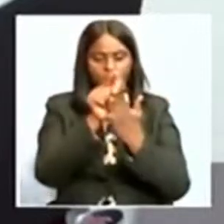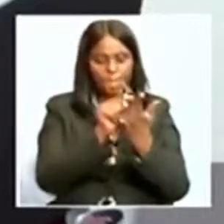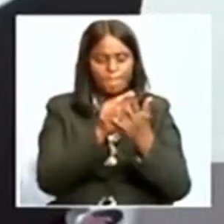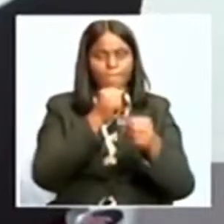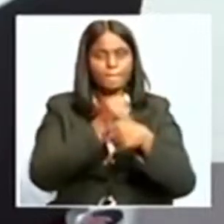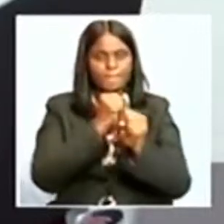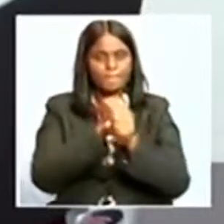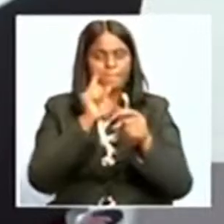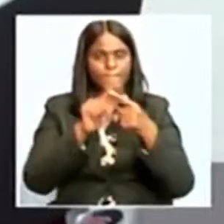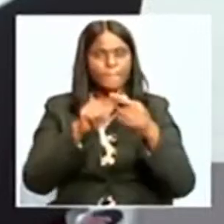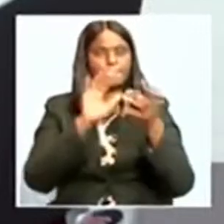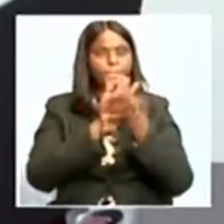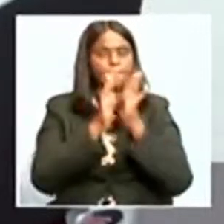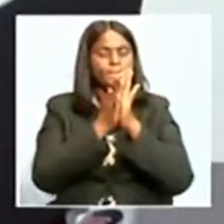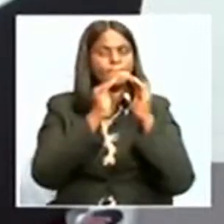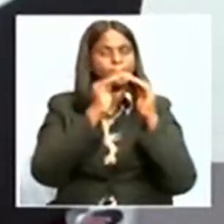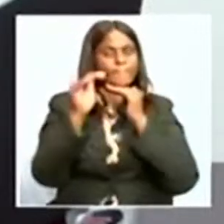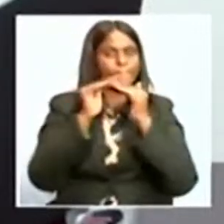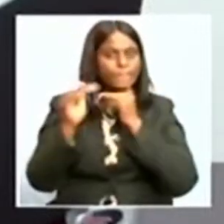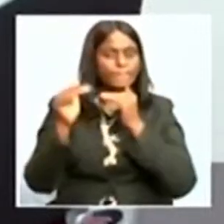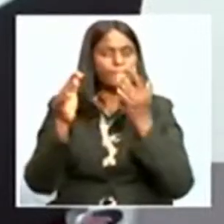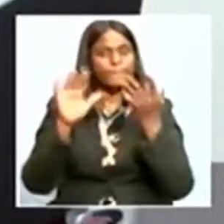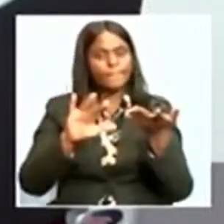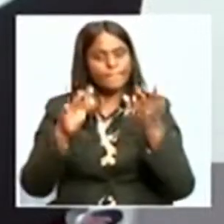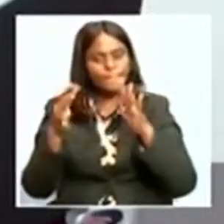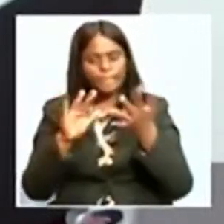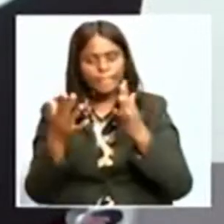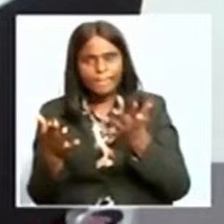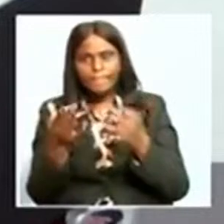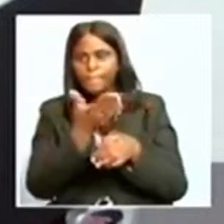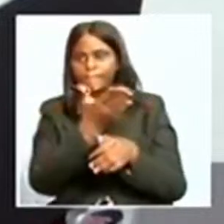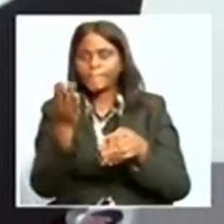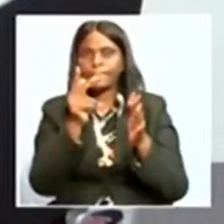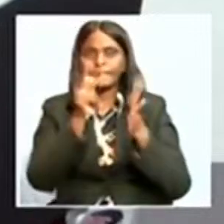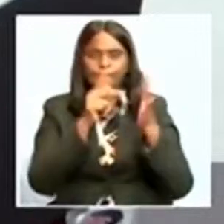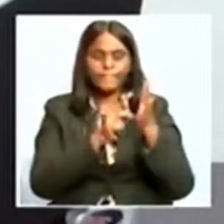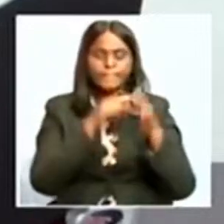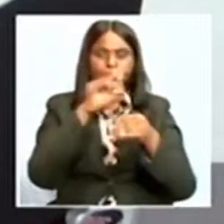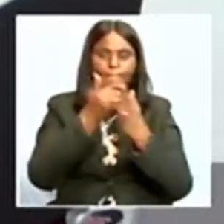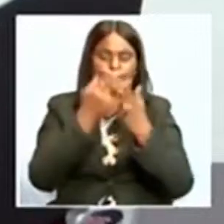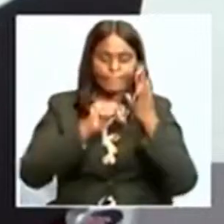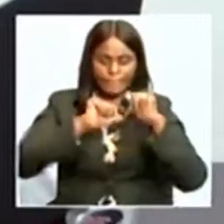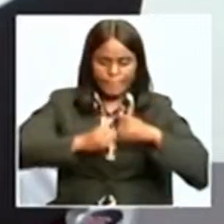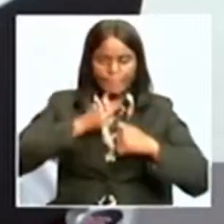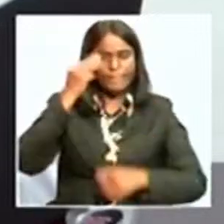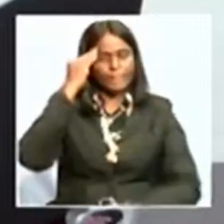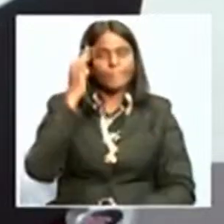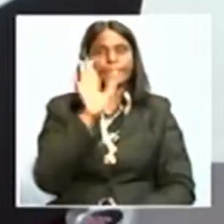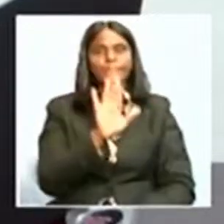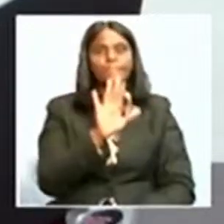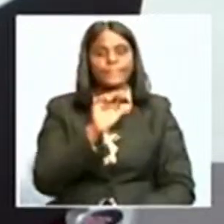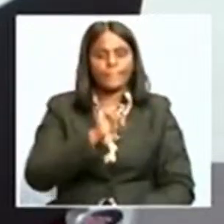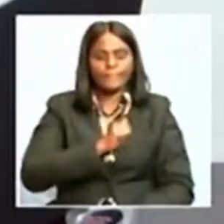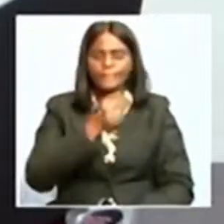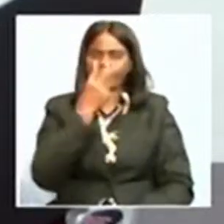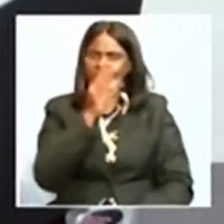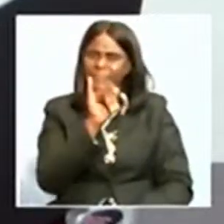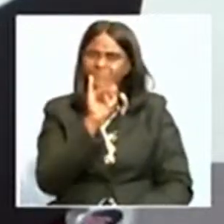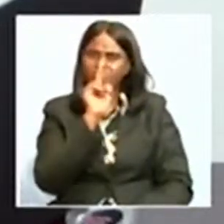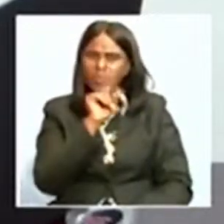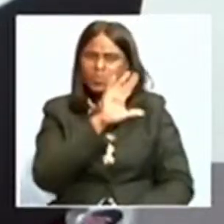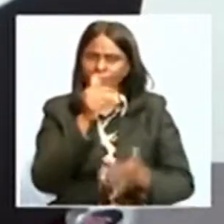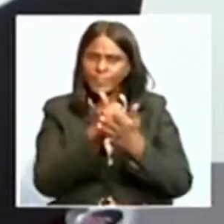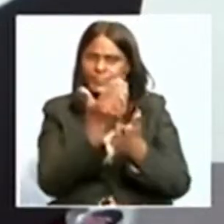to be equal, they need to be impartial. Those are the principles that we take into account. So we do look at all